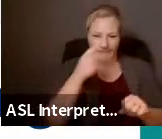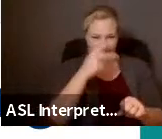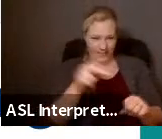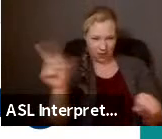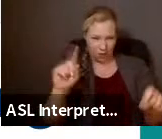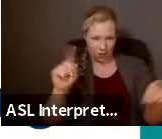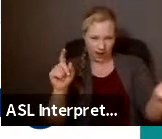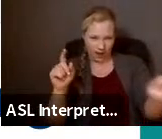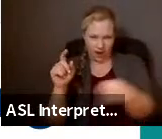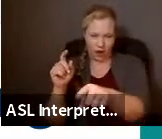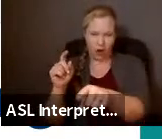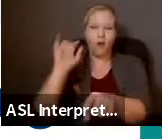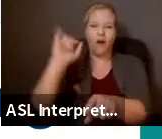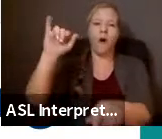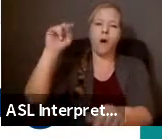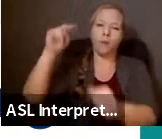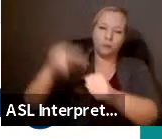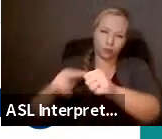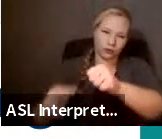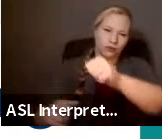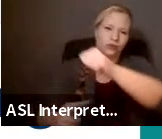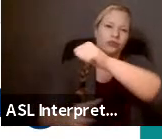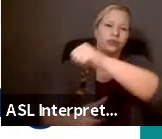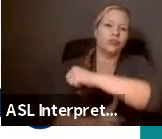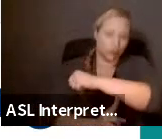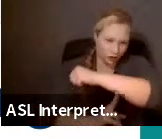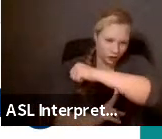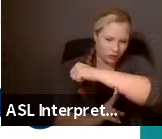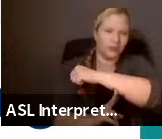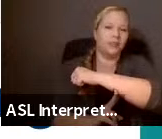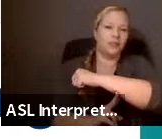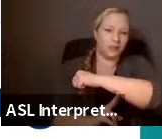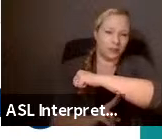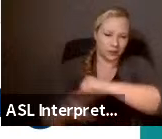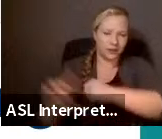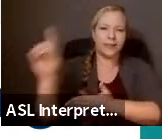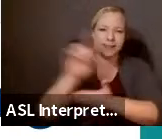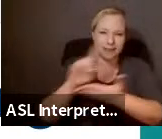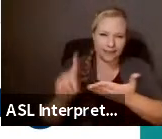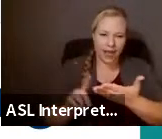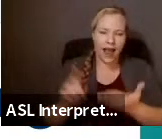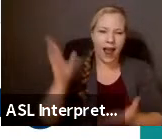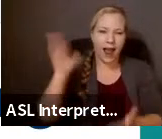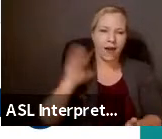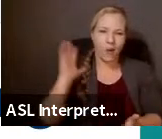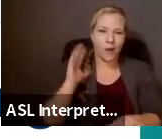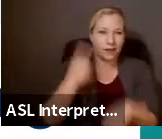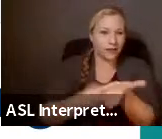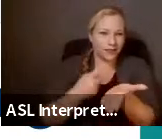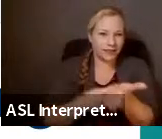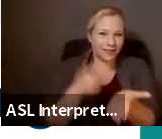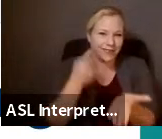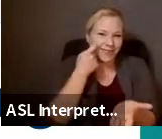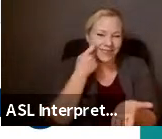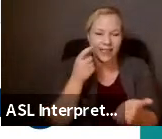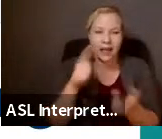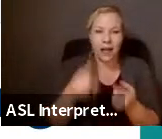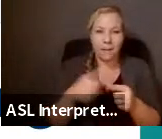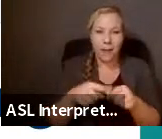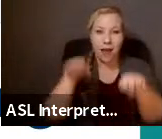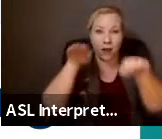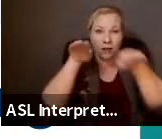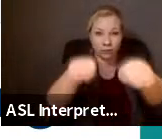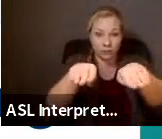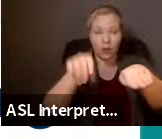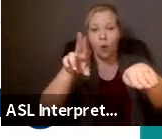back into the bridge design options that we talked about earlier. It could be tucked under the bridge. It could be cantilevered off the side of it, but